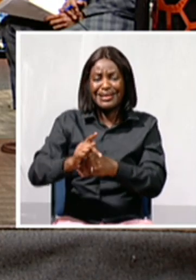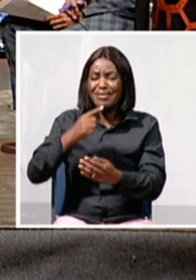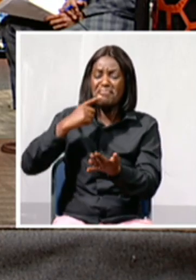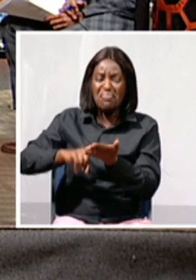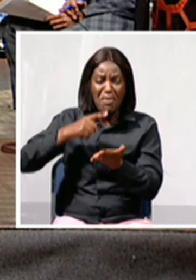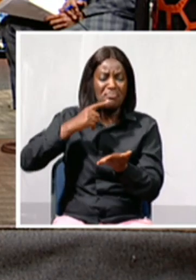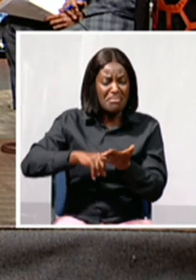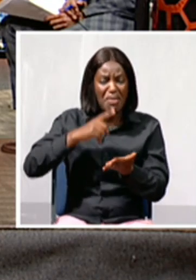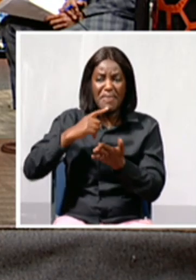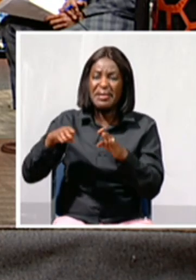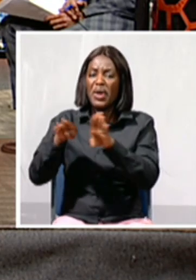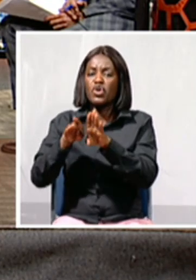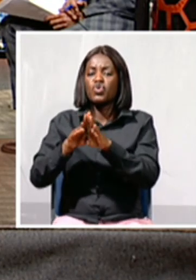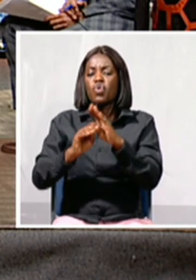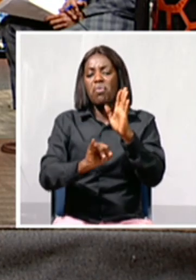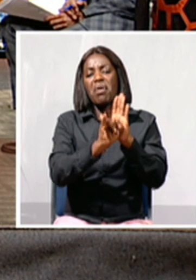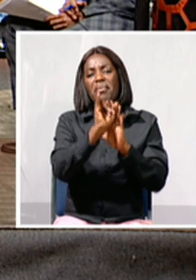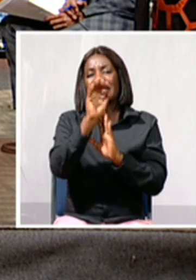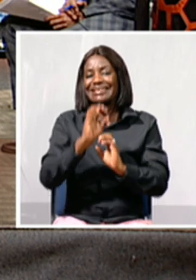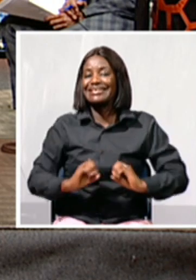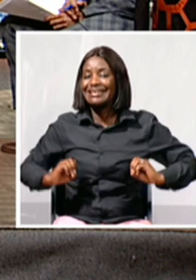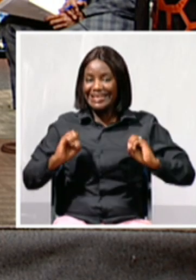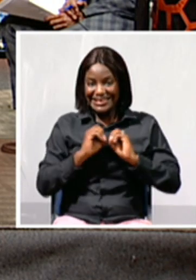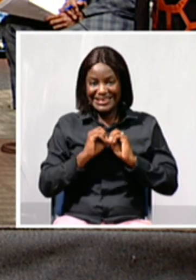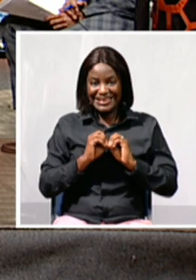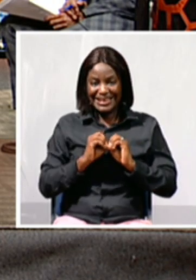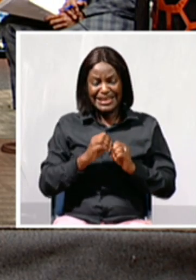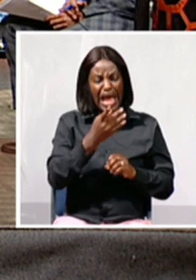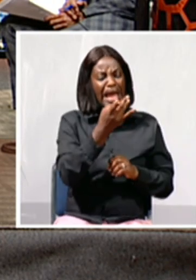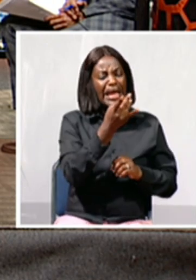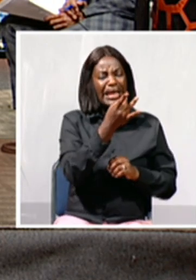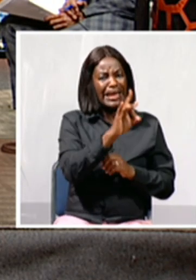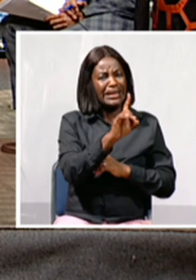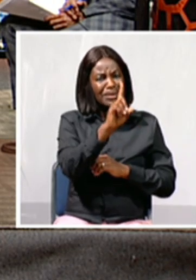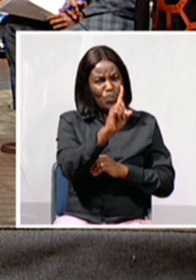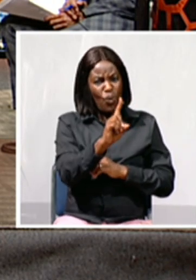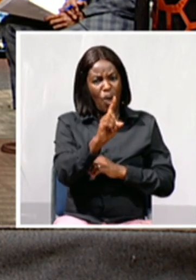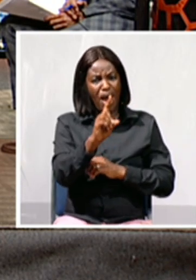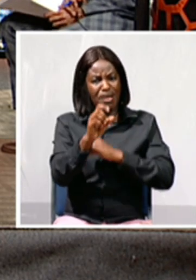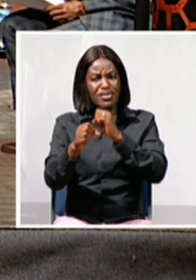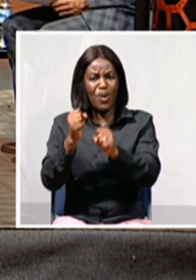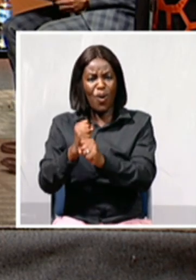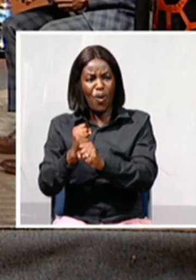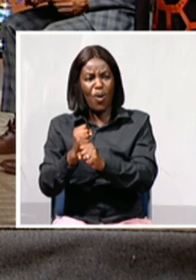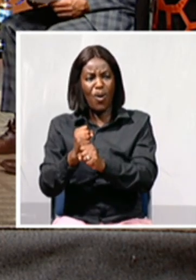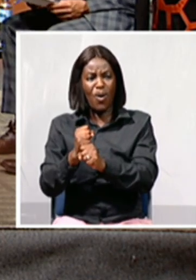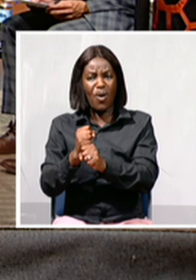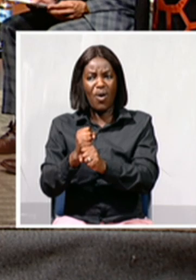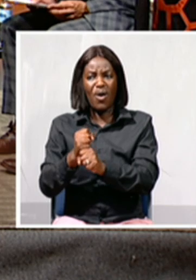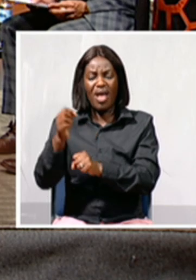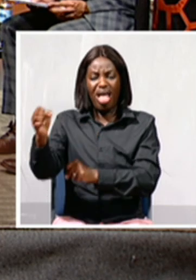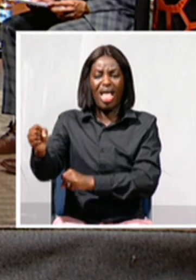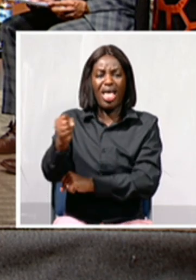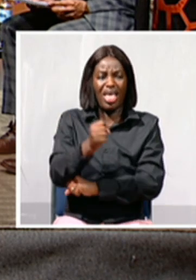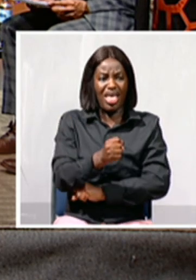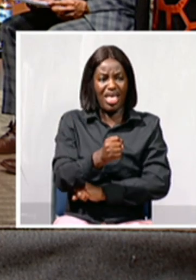vote and ensure that the 81-year-old or 71-year-old pensioner is going to go back in that John,